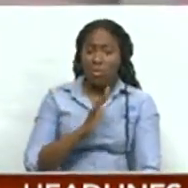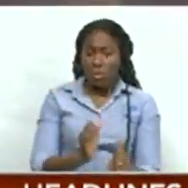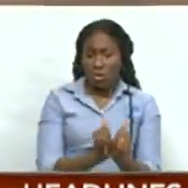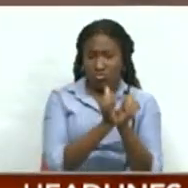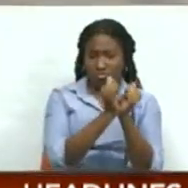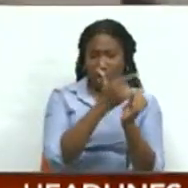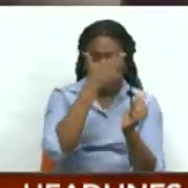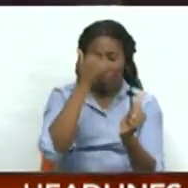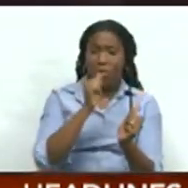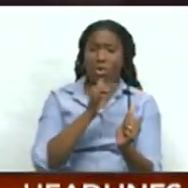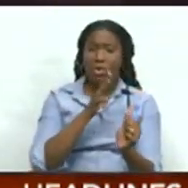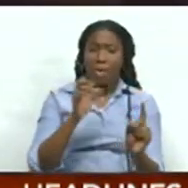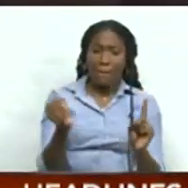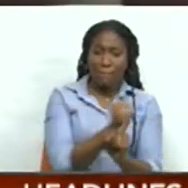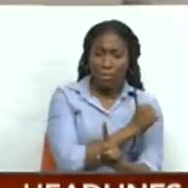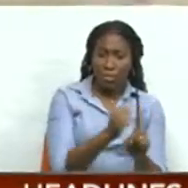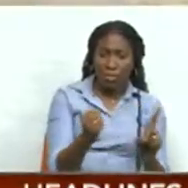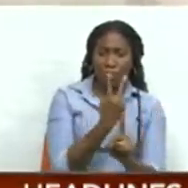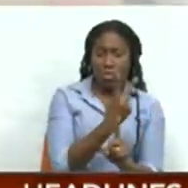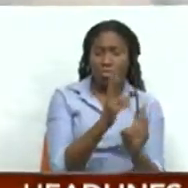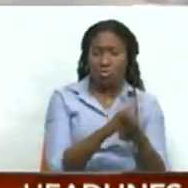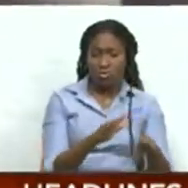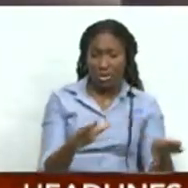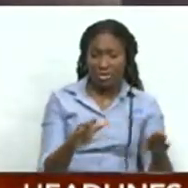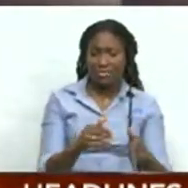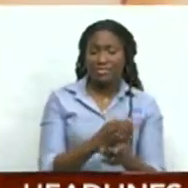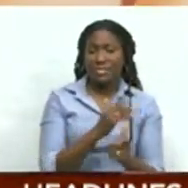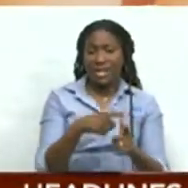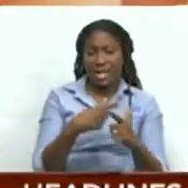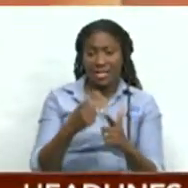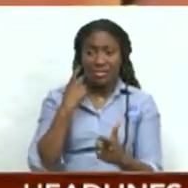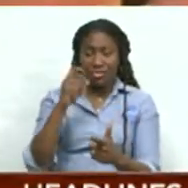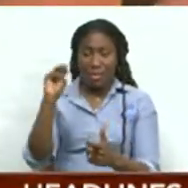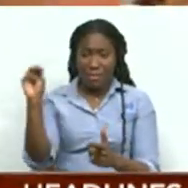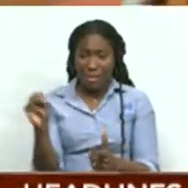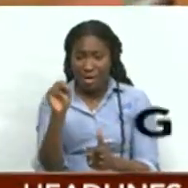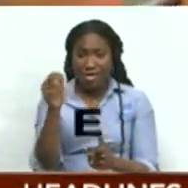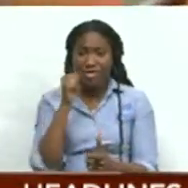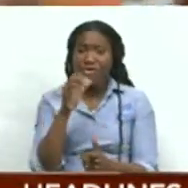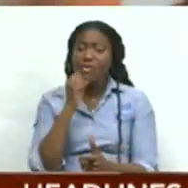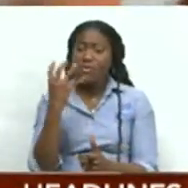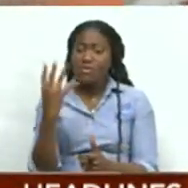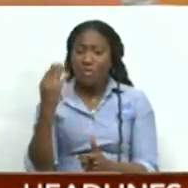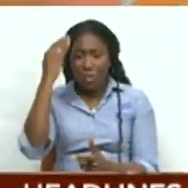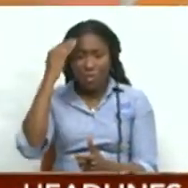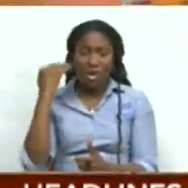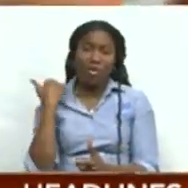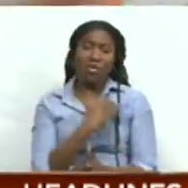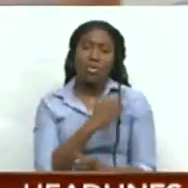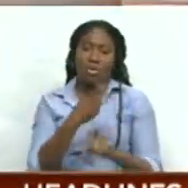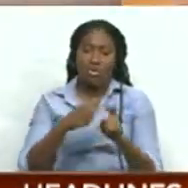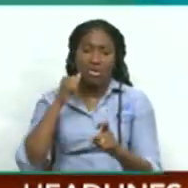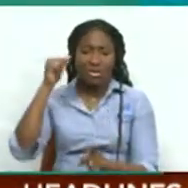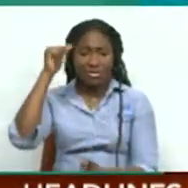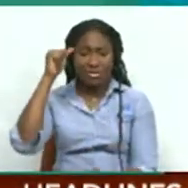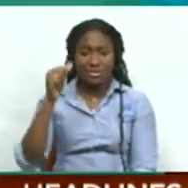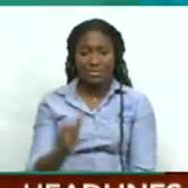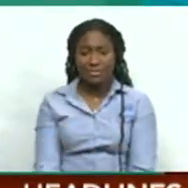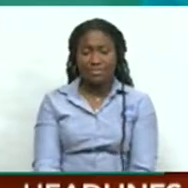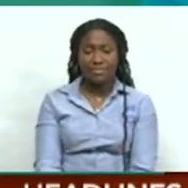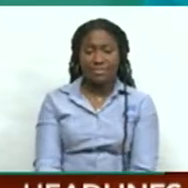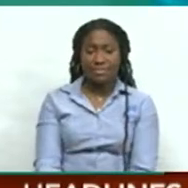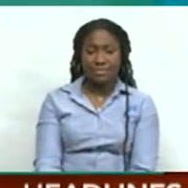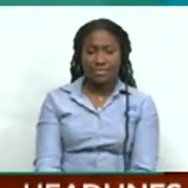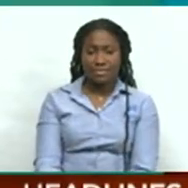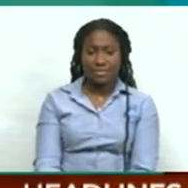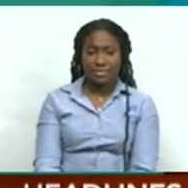verbally and physically abusing 2 children. And on Monday, a 4-year-old girl was decapitated by an adult. Every April,